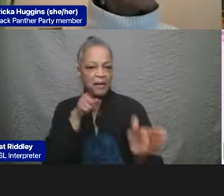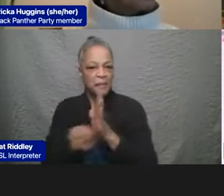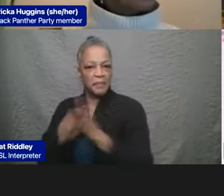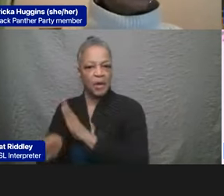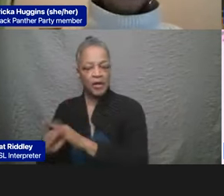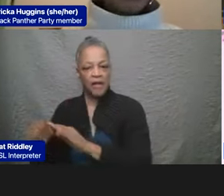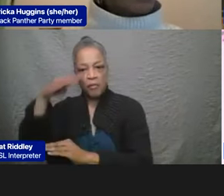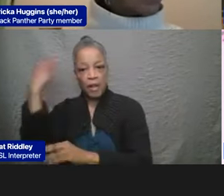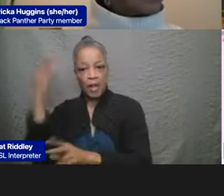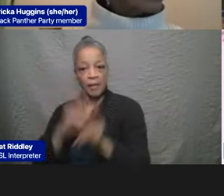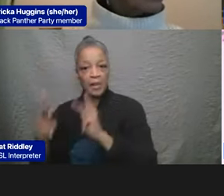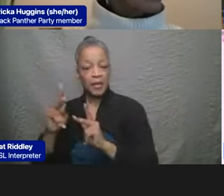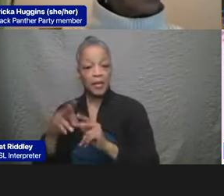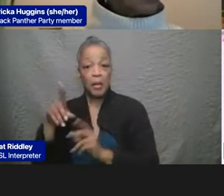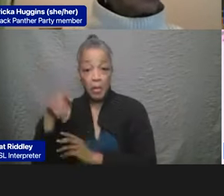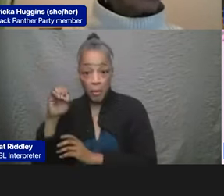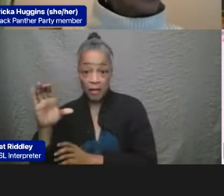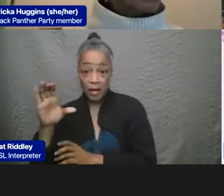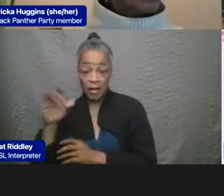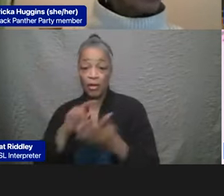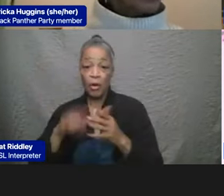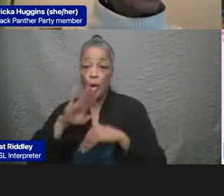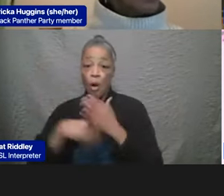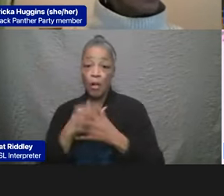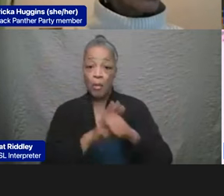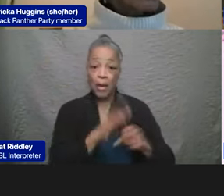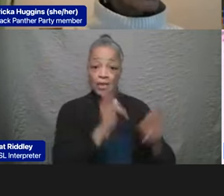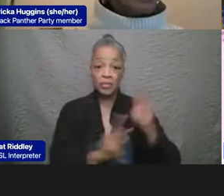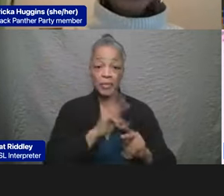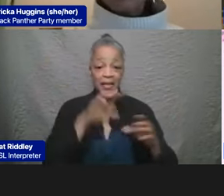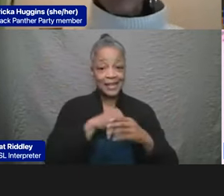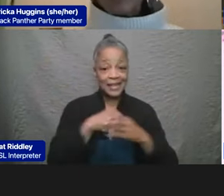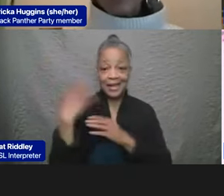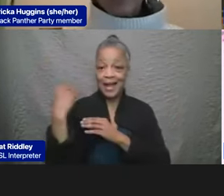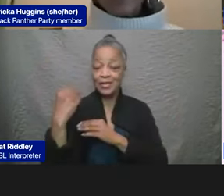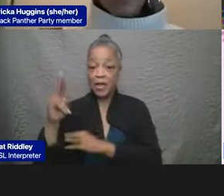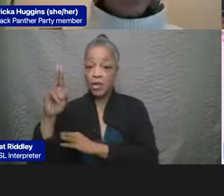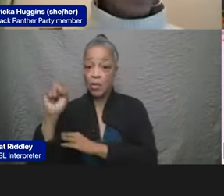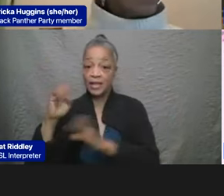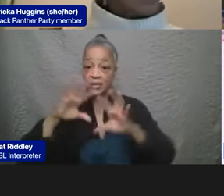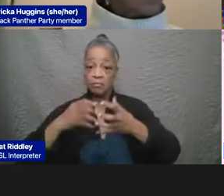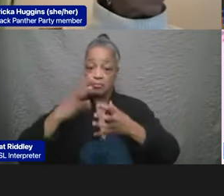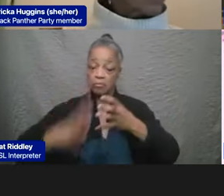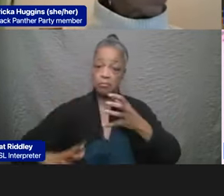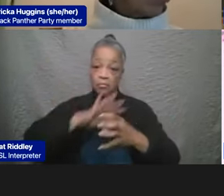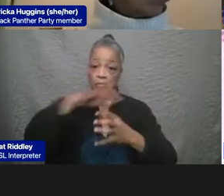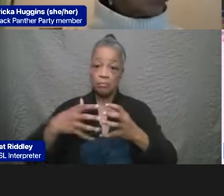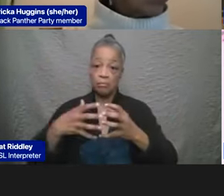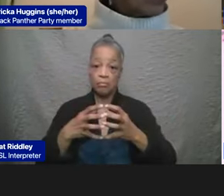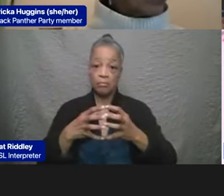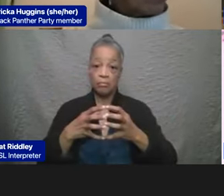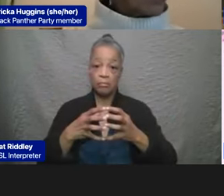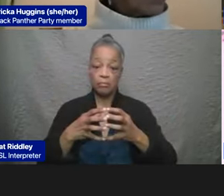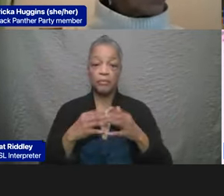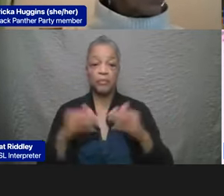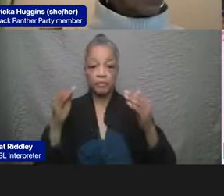people, people of color, all oppressed people inside and outside the United States. We want